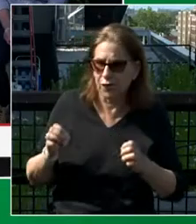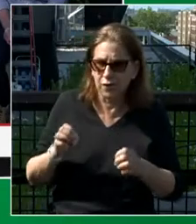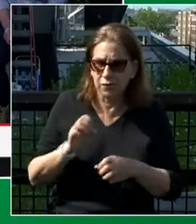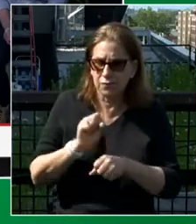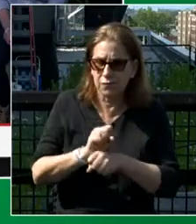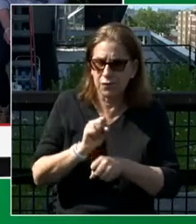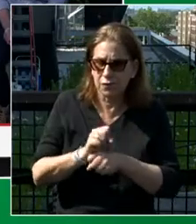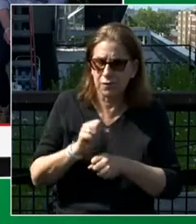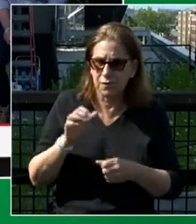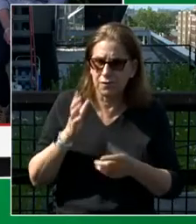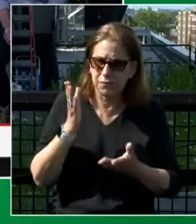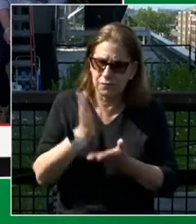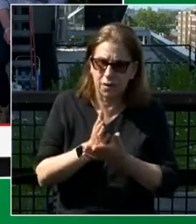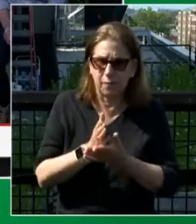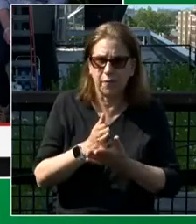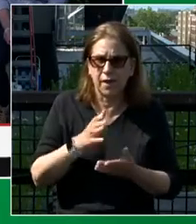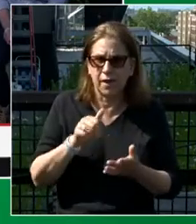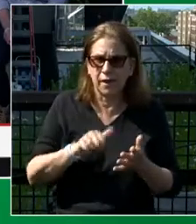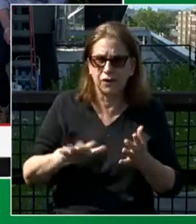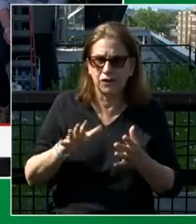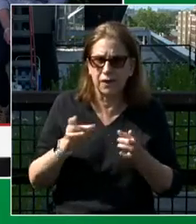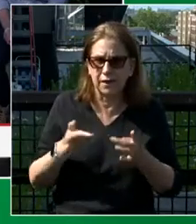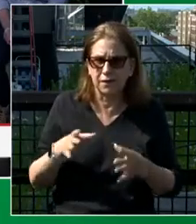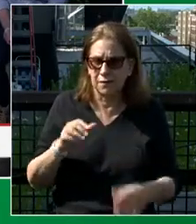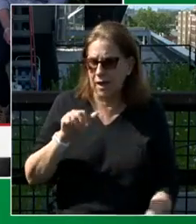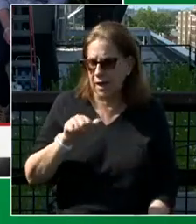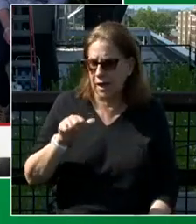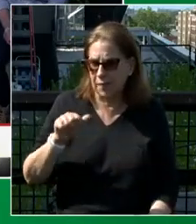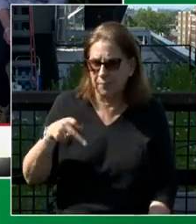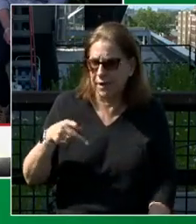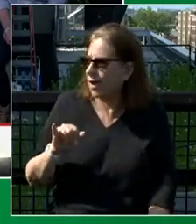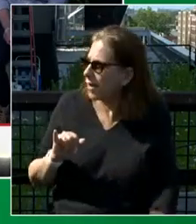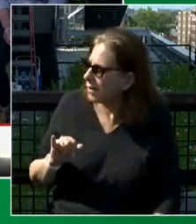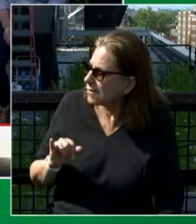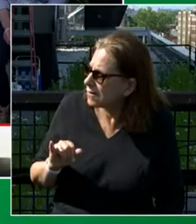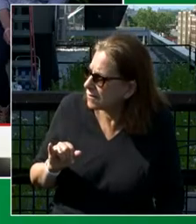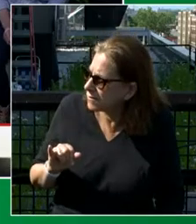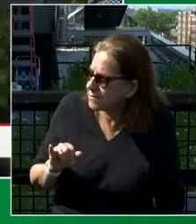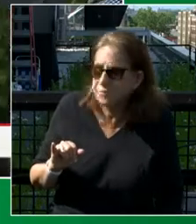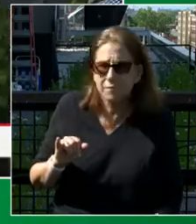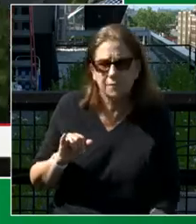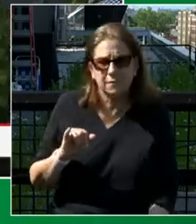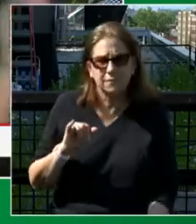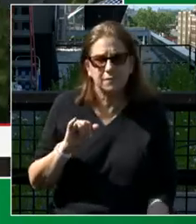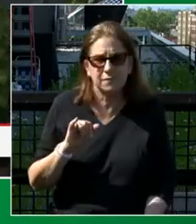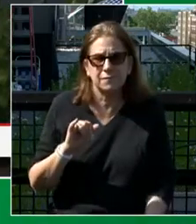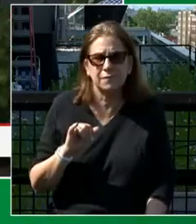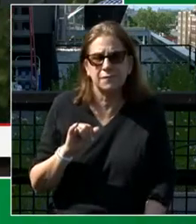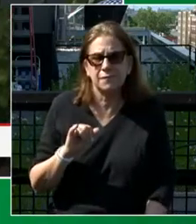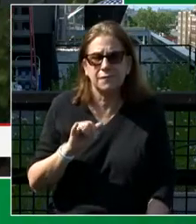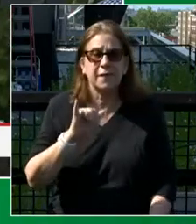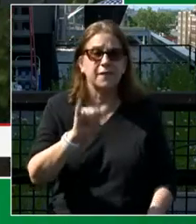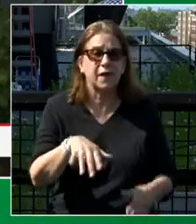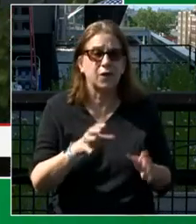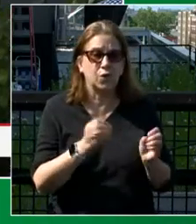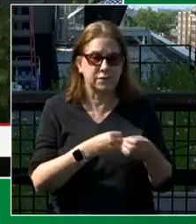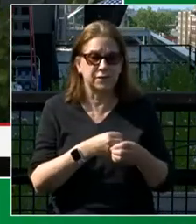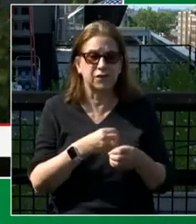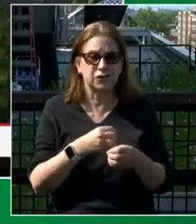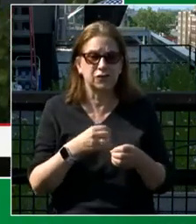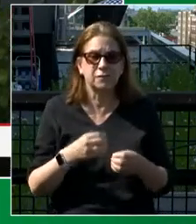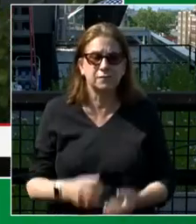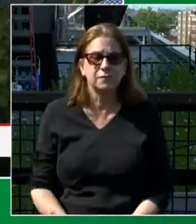us and the viewers what they could be doing to help as well. Yeah, so the organization started actually before the Atlanta